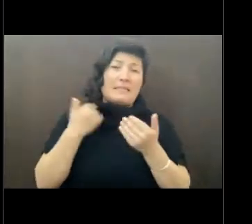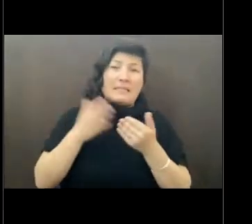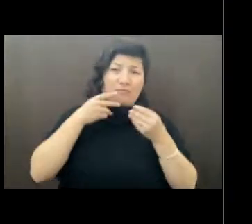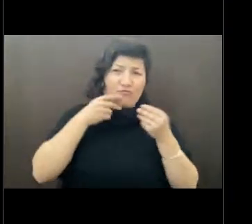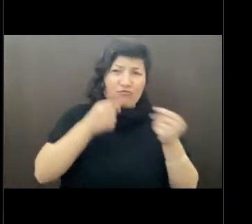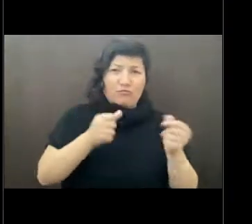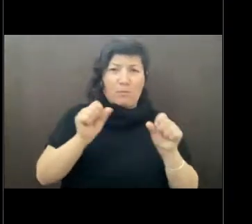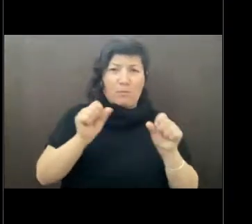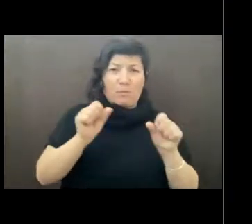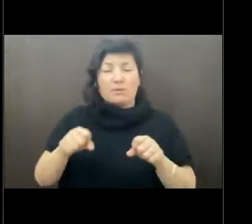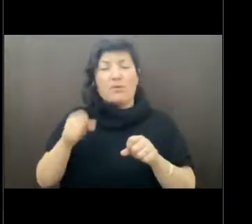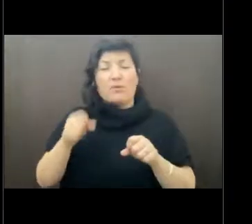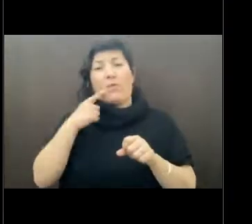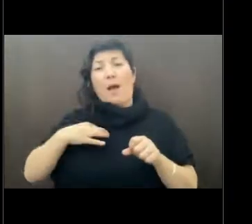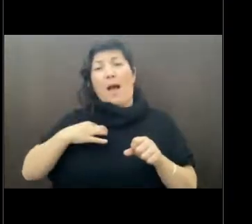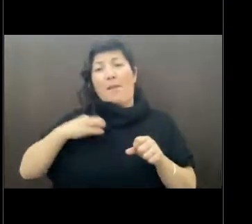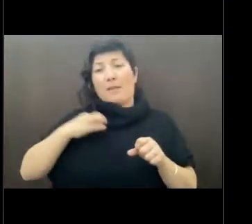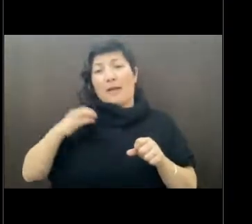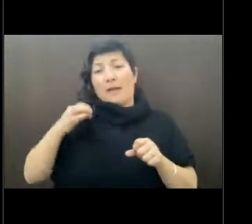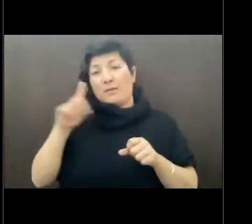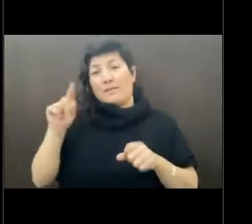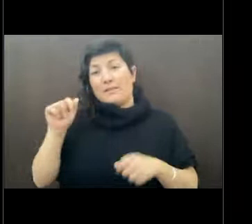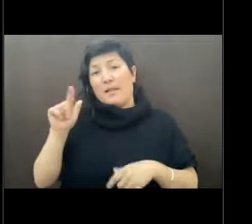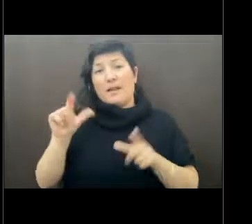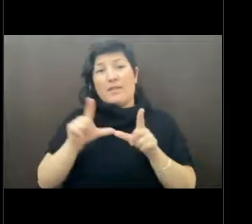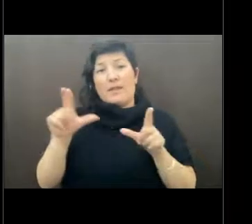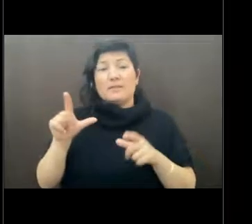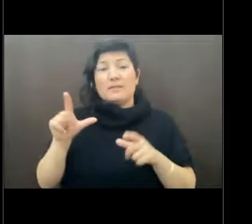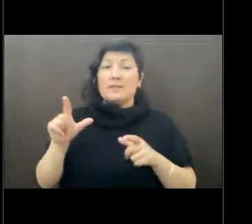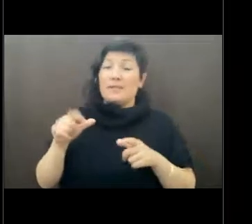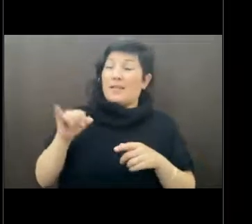if you look at a software license, it's quite often where you get a